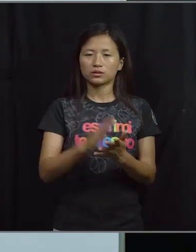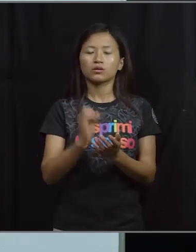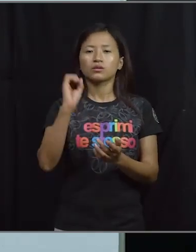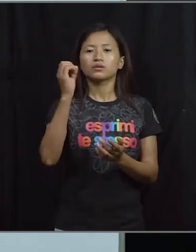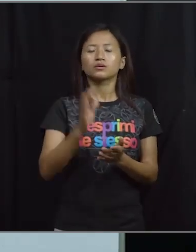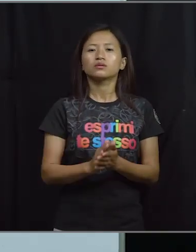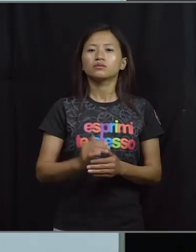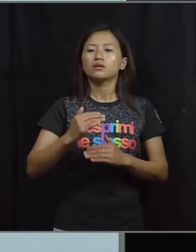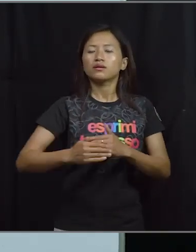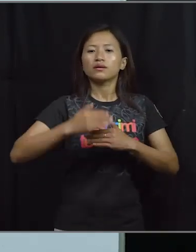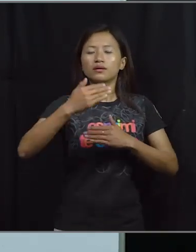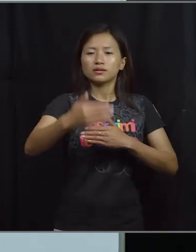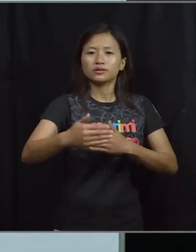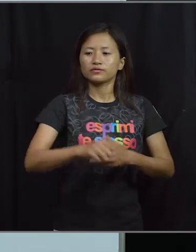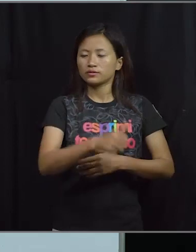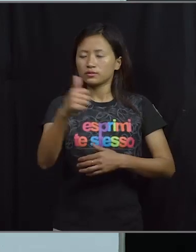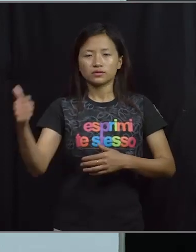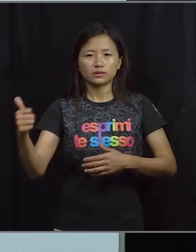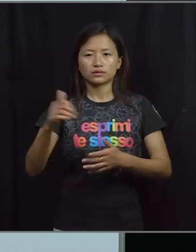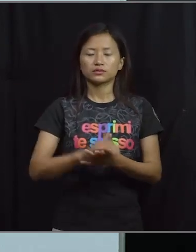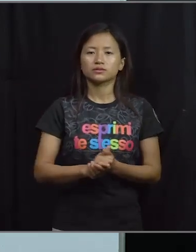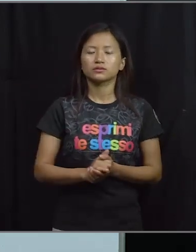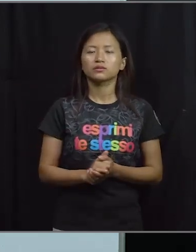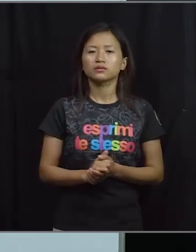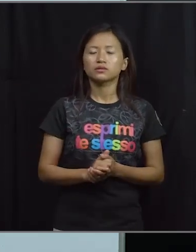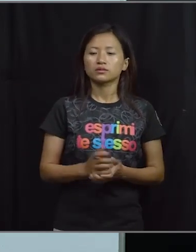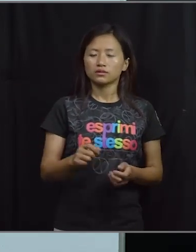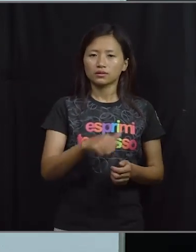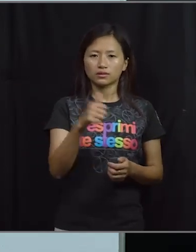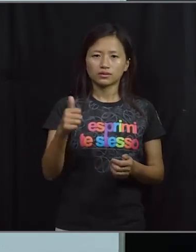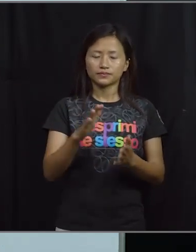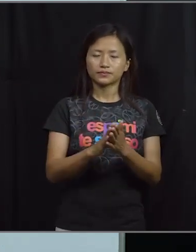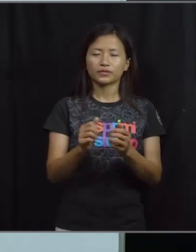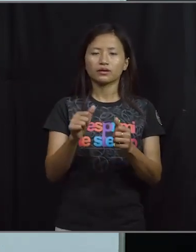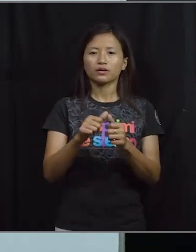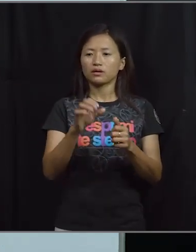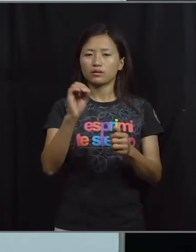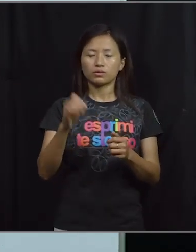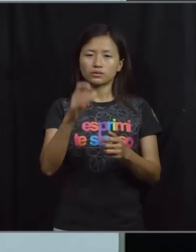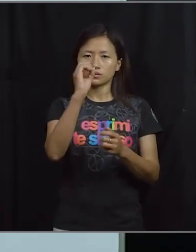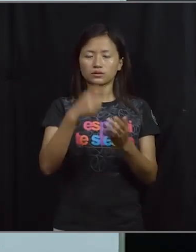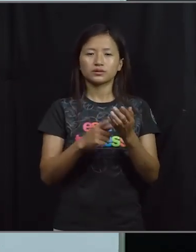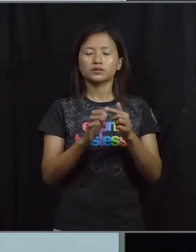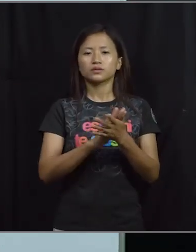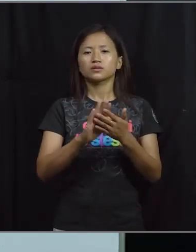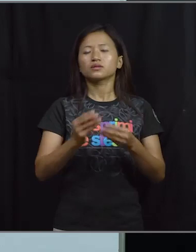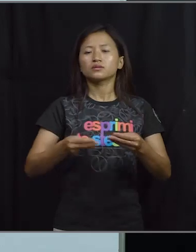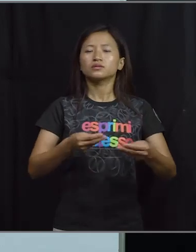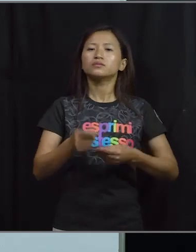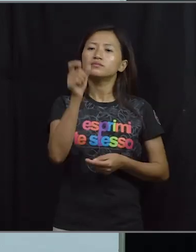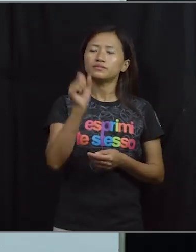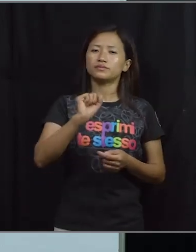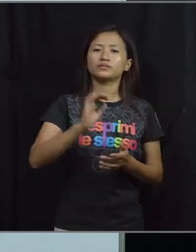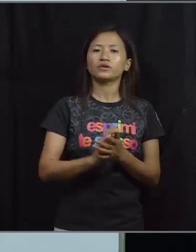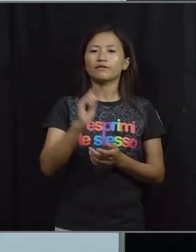opportunities ahead of others. Other categories of entrepreneurs are